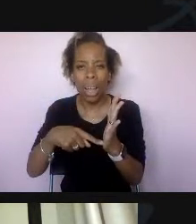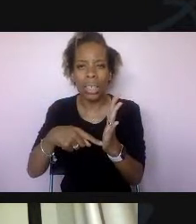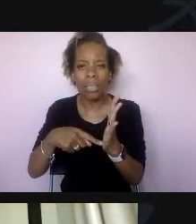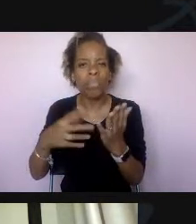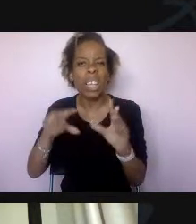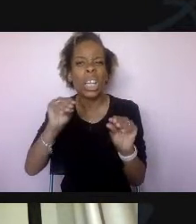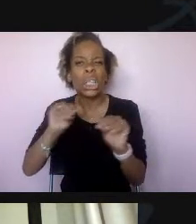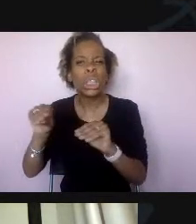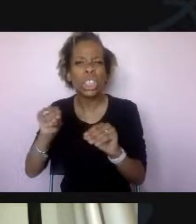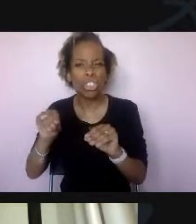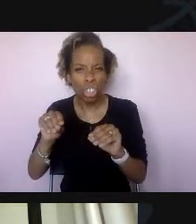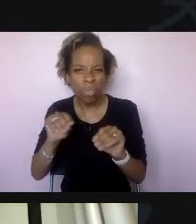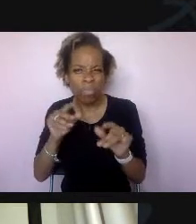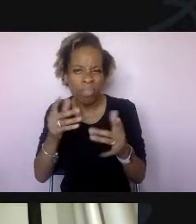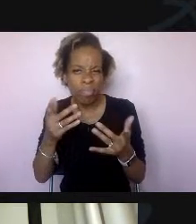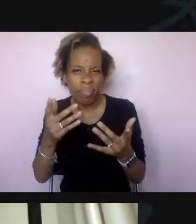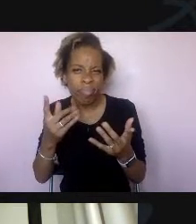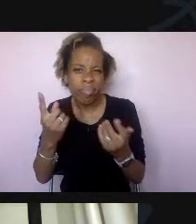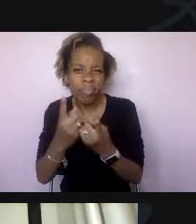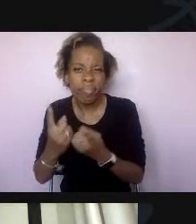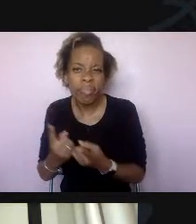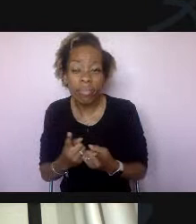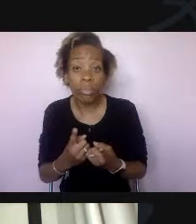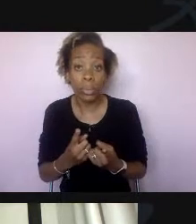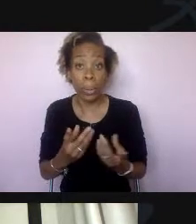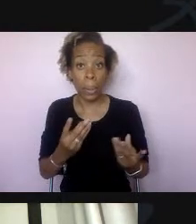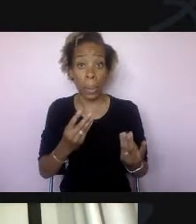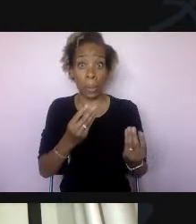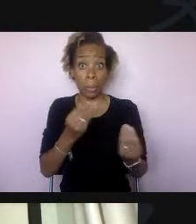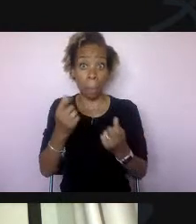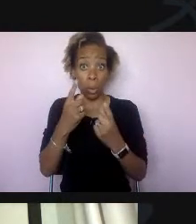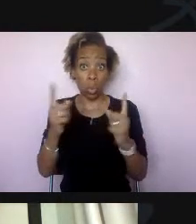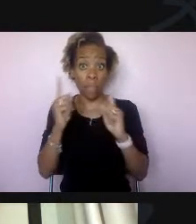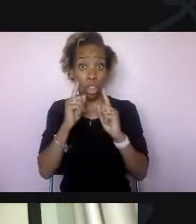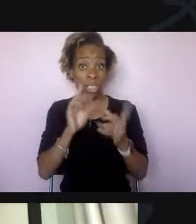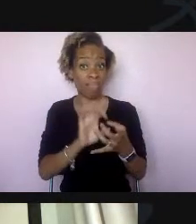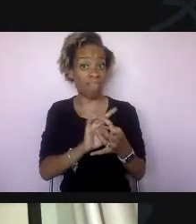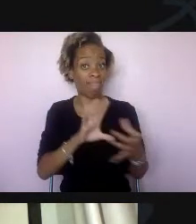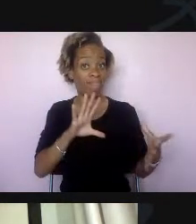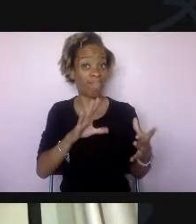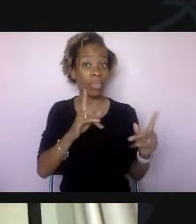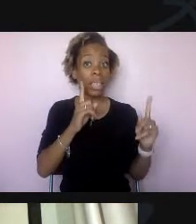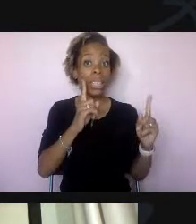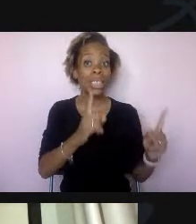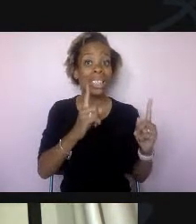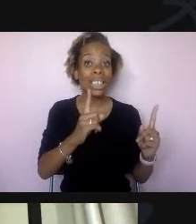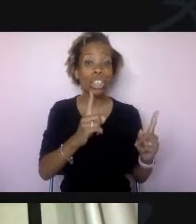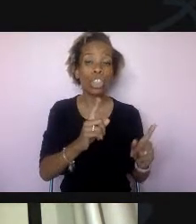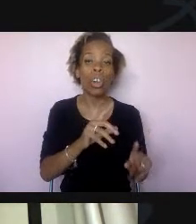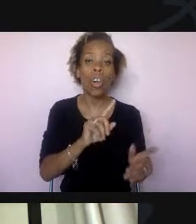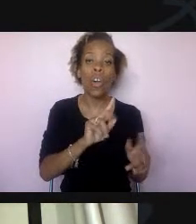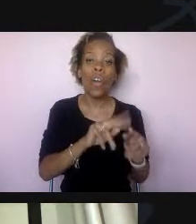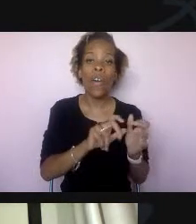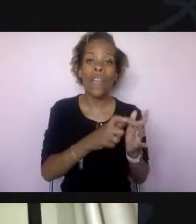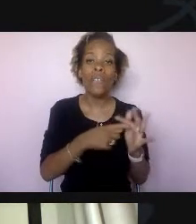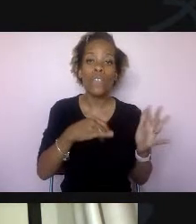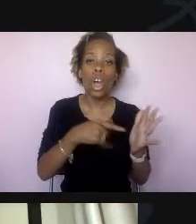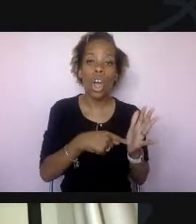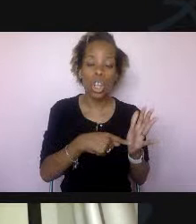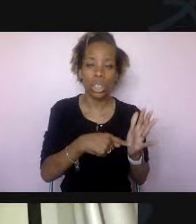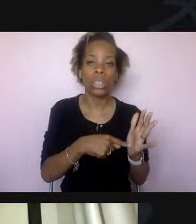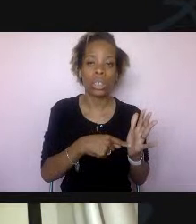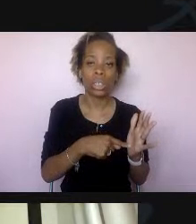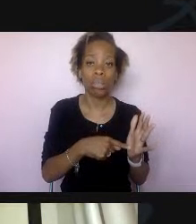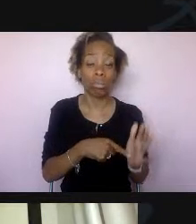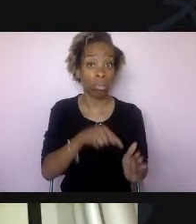some organizations, some universities are actually walking away from Teach First, for example. Now, what the data perhaps within that